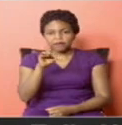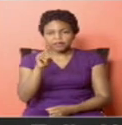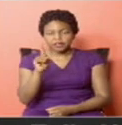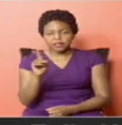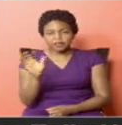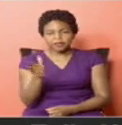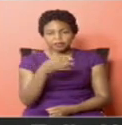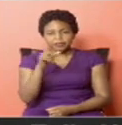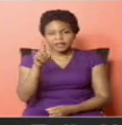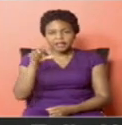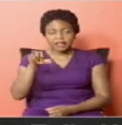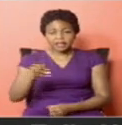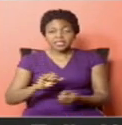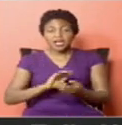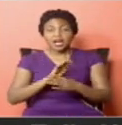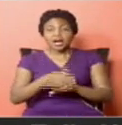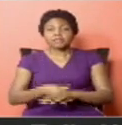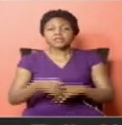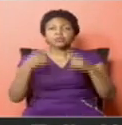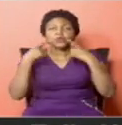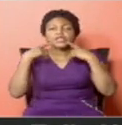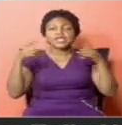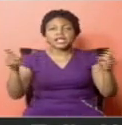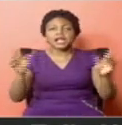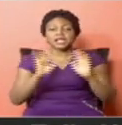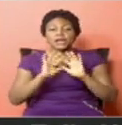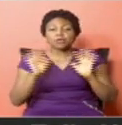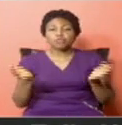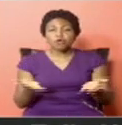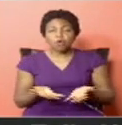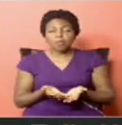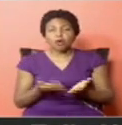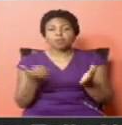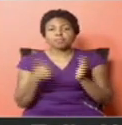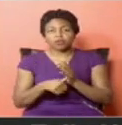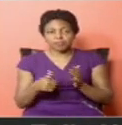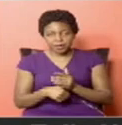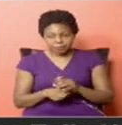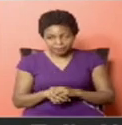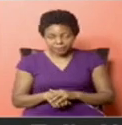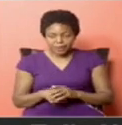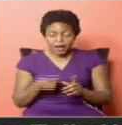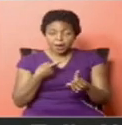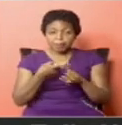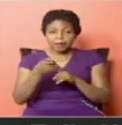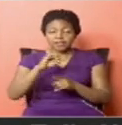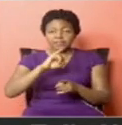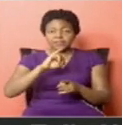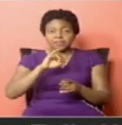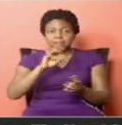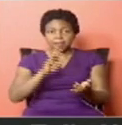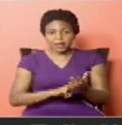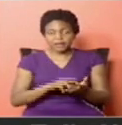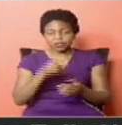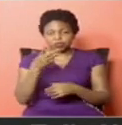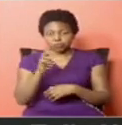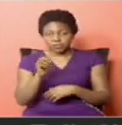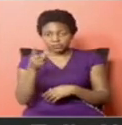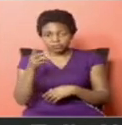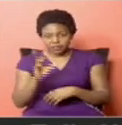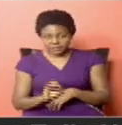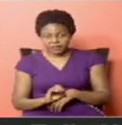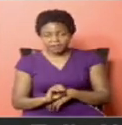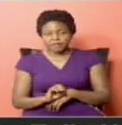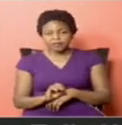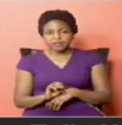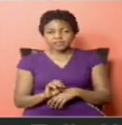later declared a global pandemic. In March 2020, the first